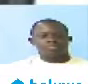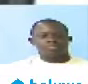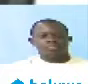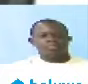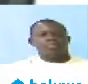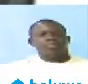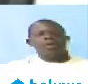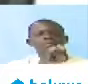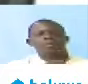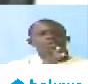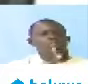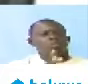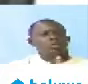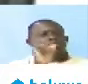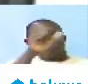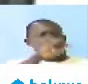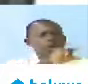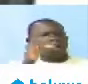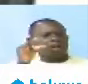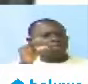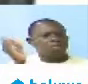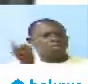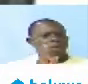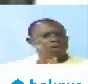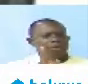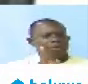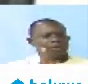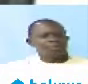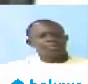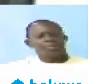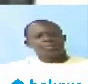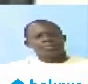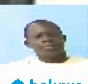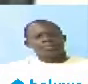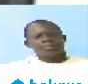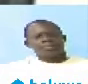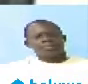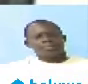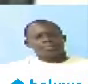Mr. Witness, what are your full names?